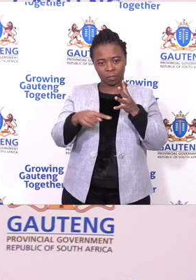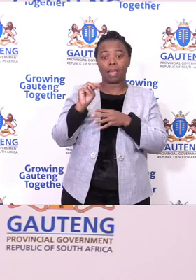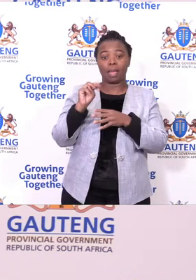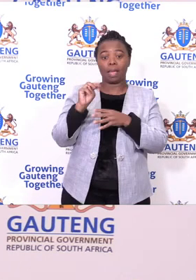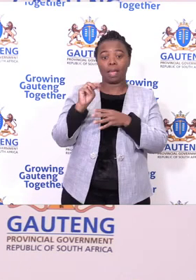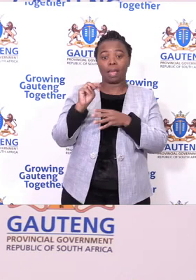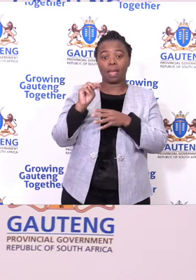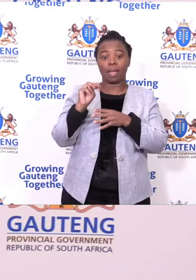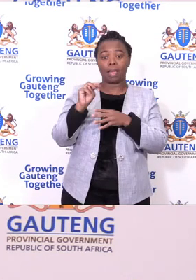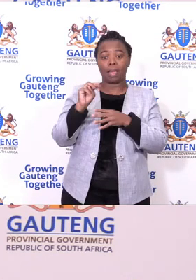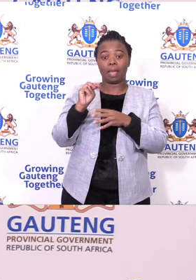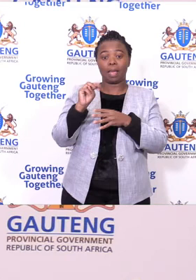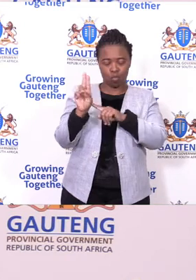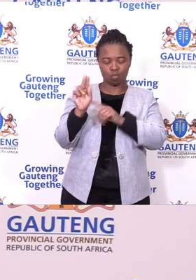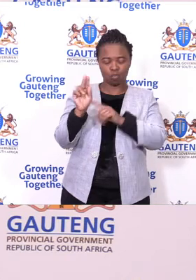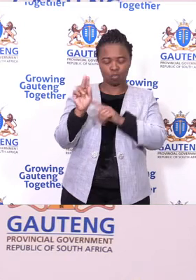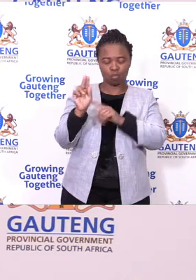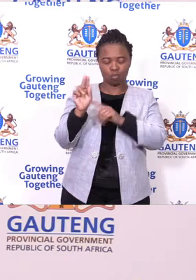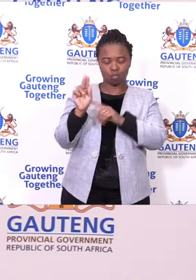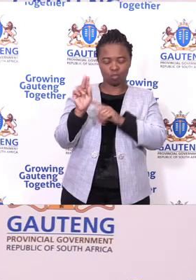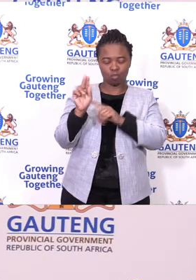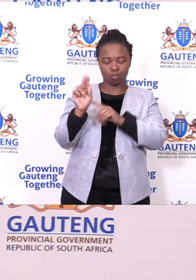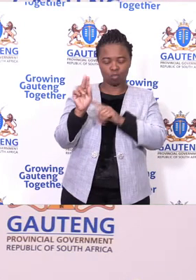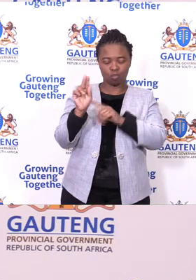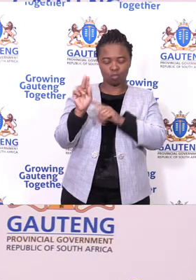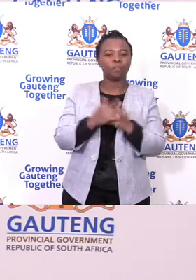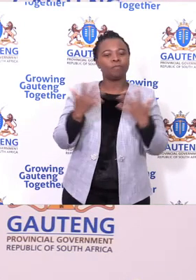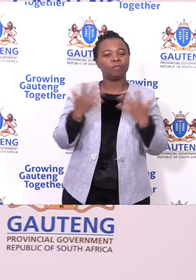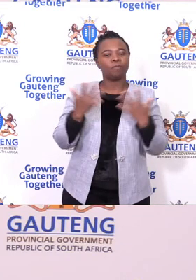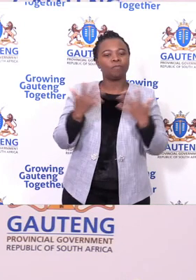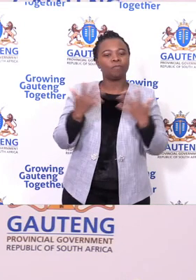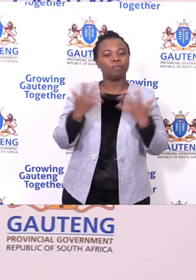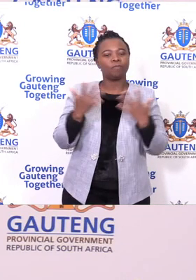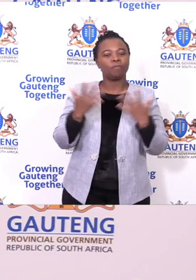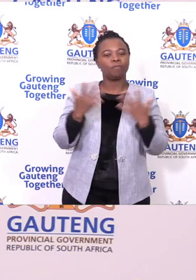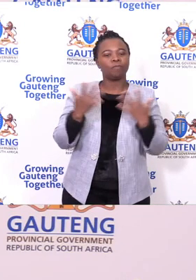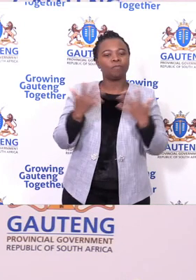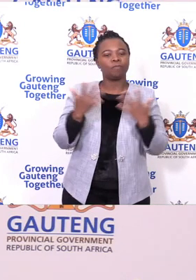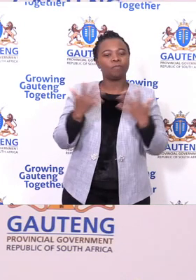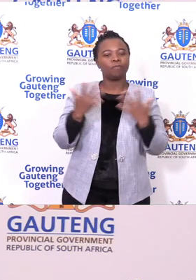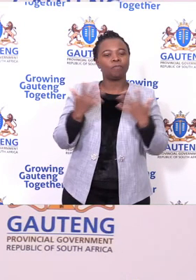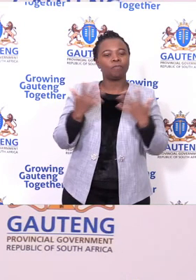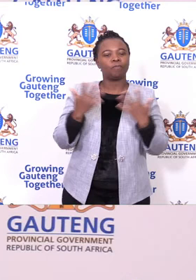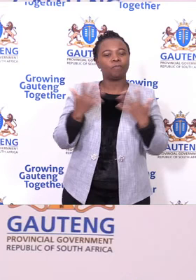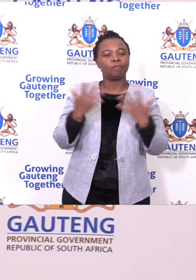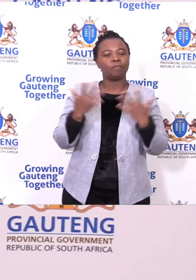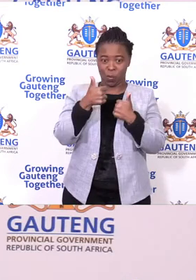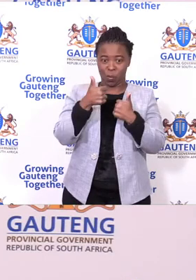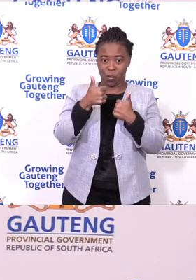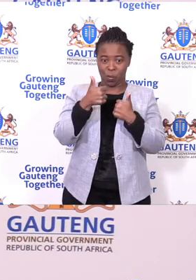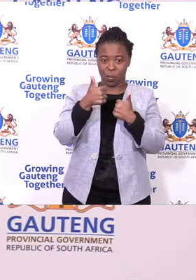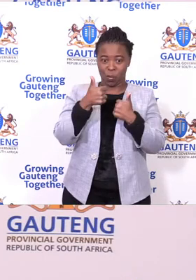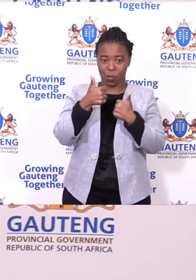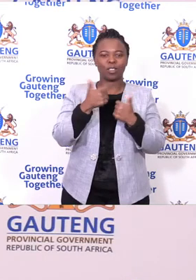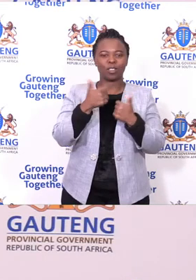to some of those questions that have been posed. In terms of the Premier, our Premier is in good spirit. Actually, is marshalling us behind